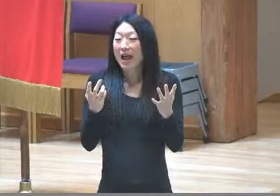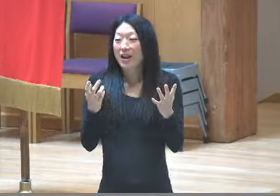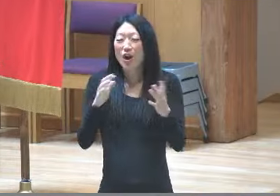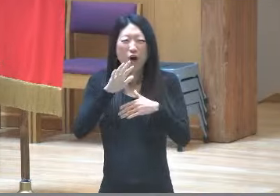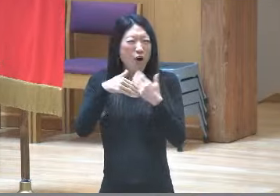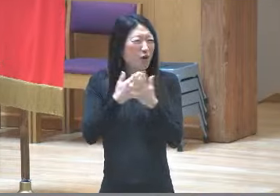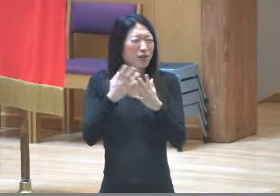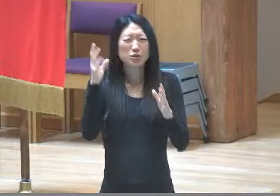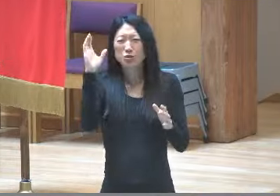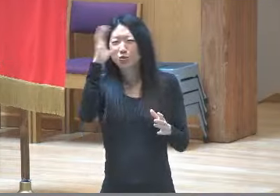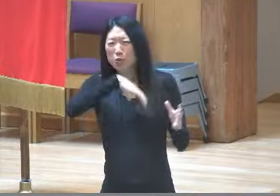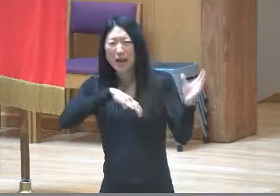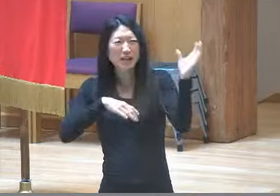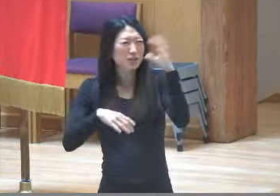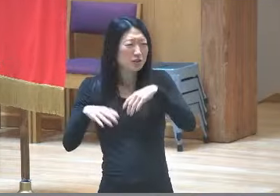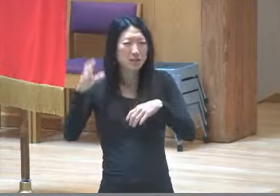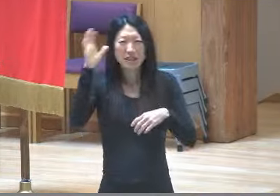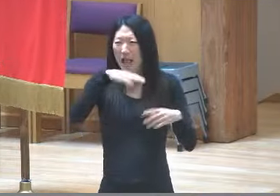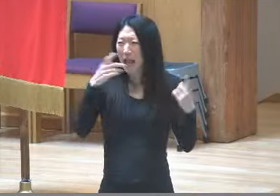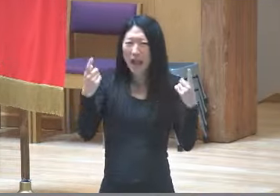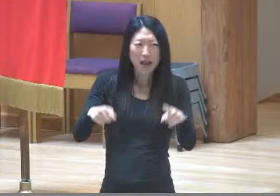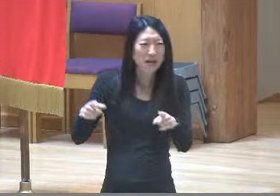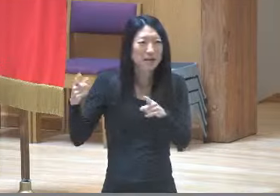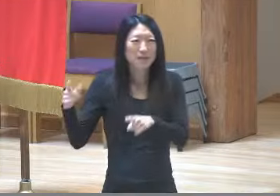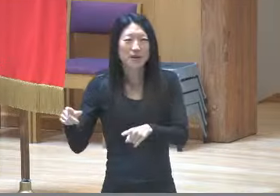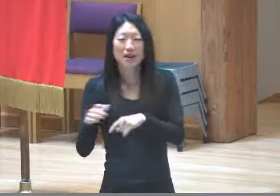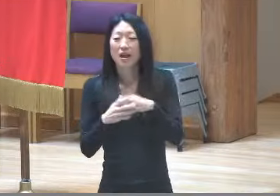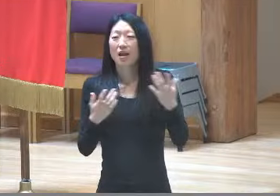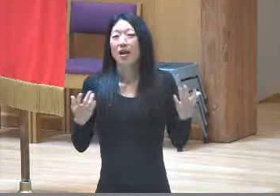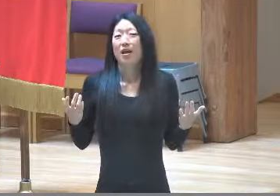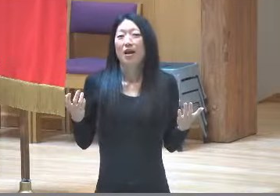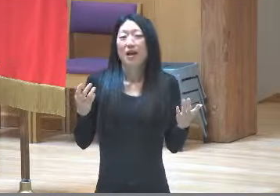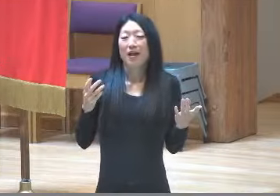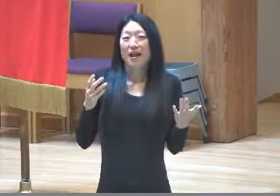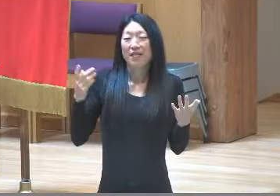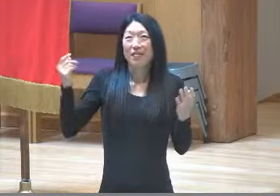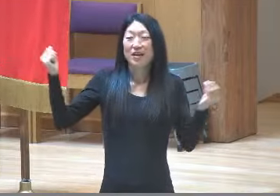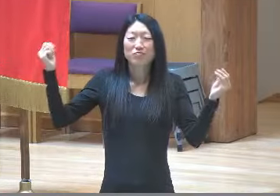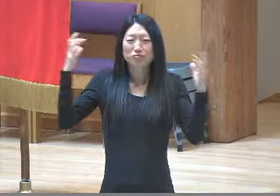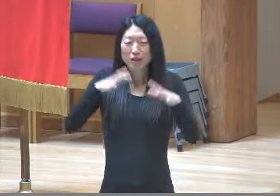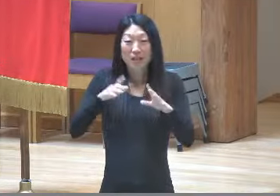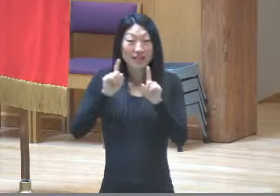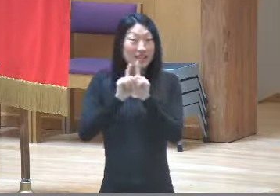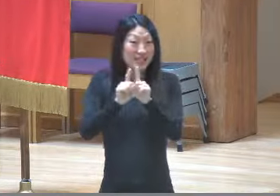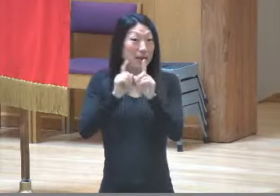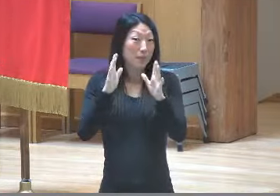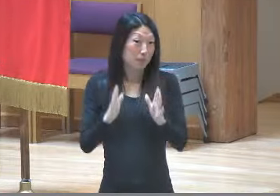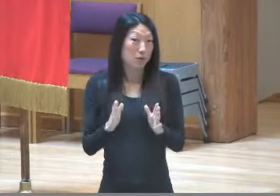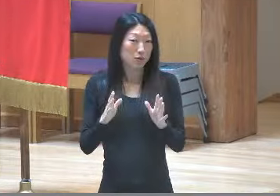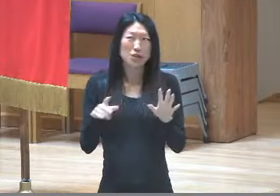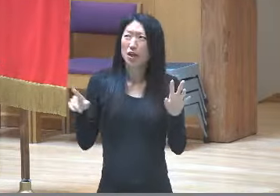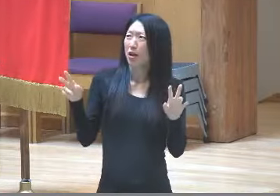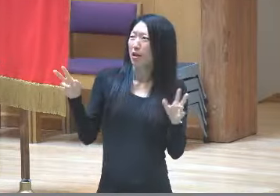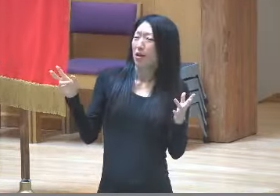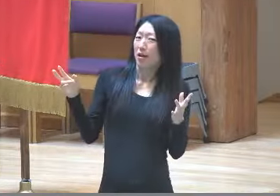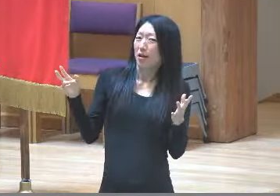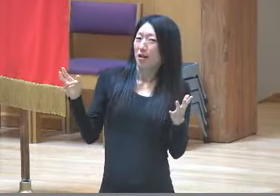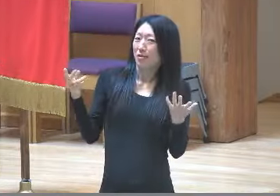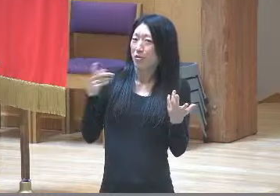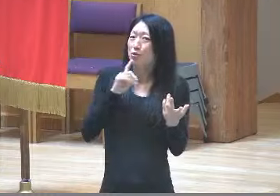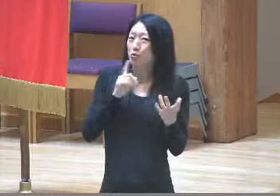these weird things that are like, what is going on? And they descend on all the disciples, all right? The original sidekicks of